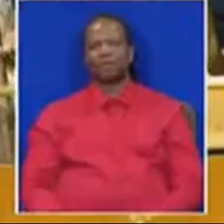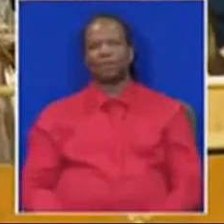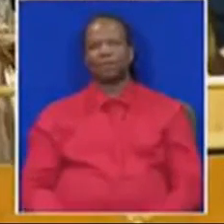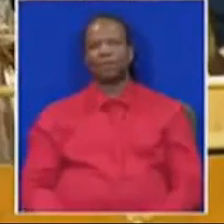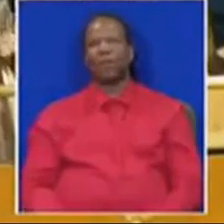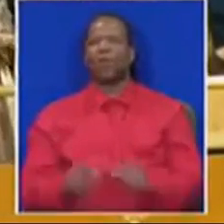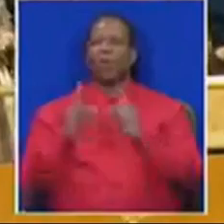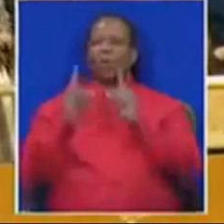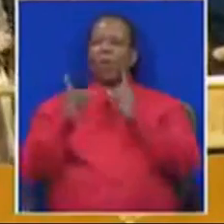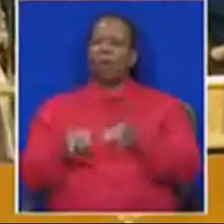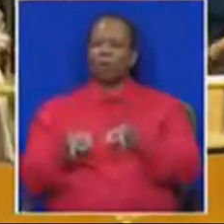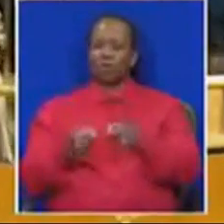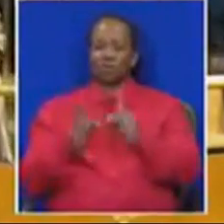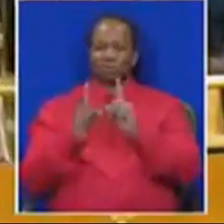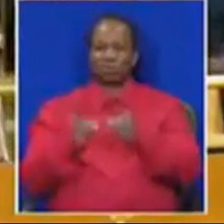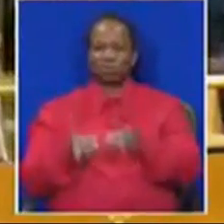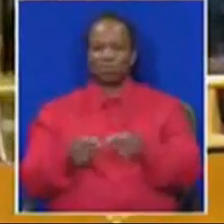Order.